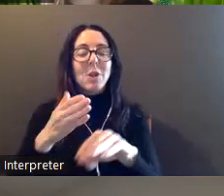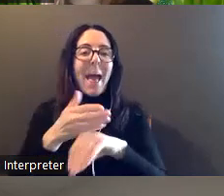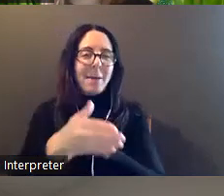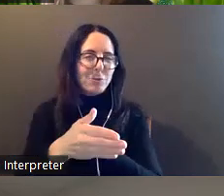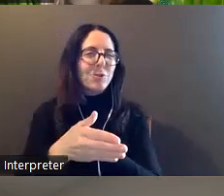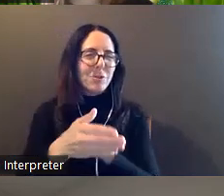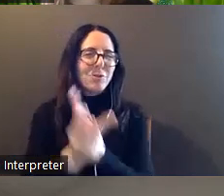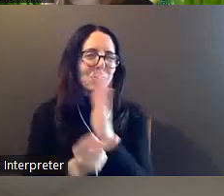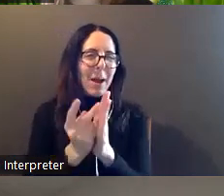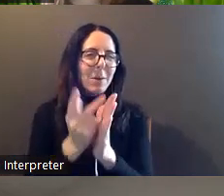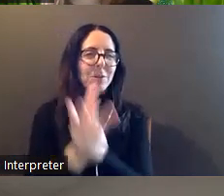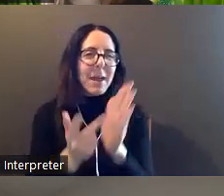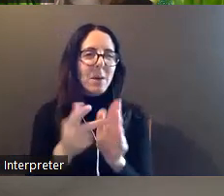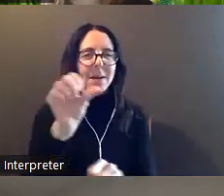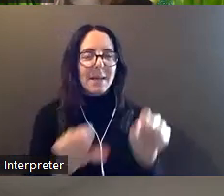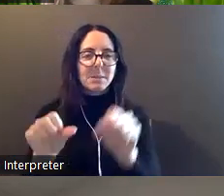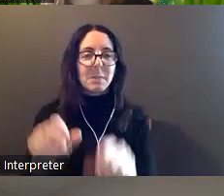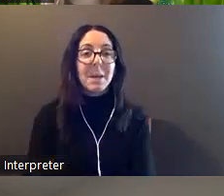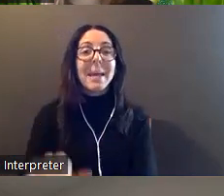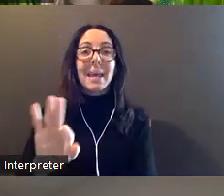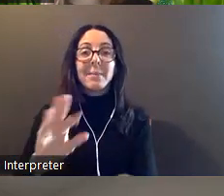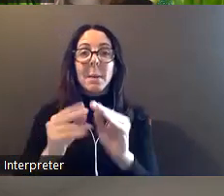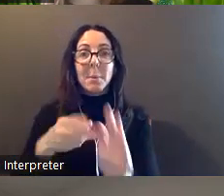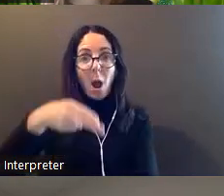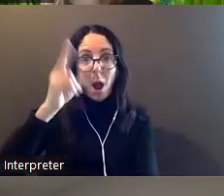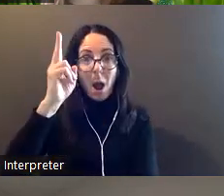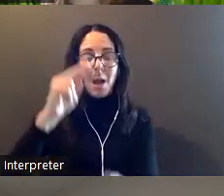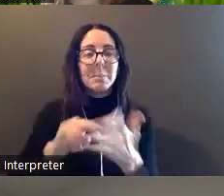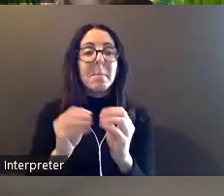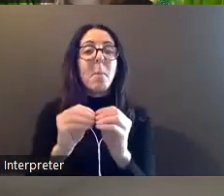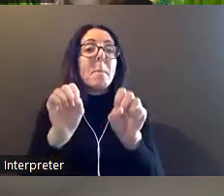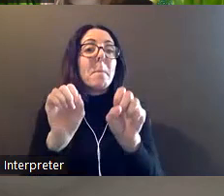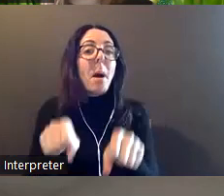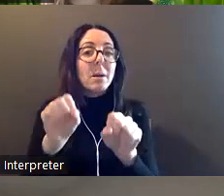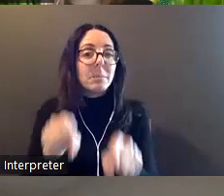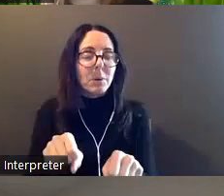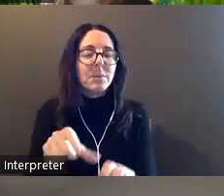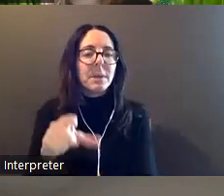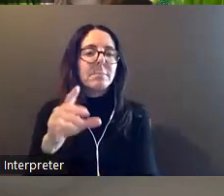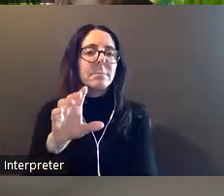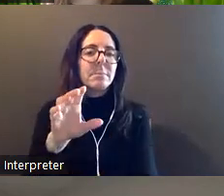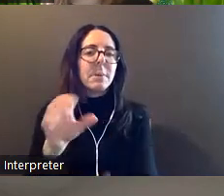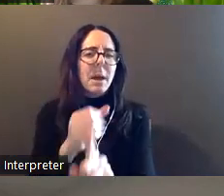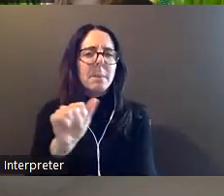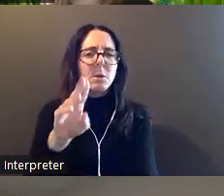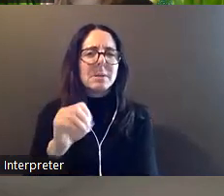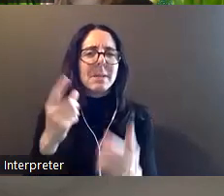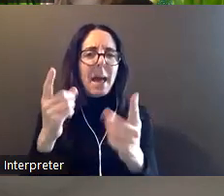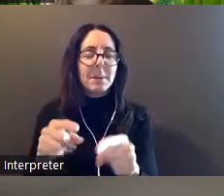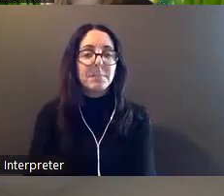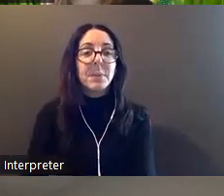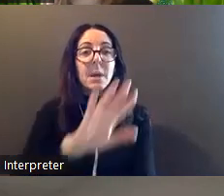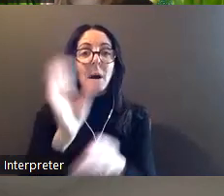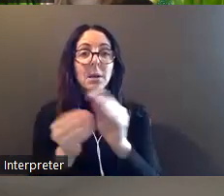hour assessment. Higher scores indicate more likely that abuse is occurring. Total score of 16